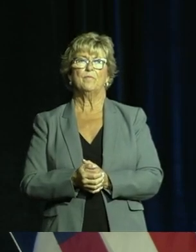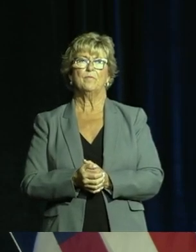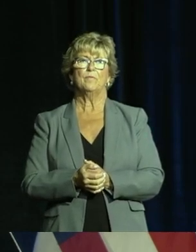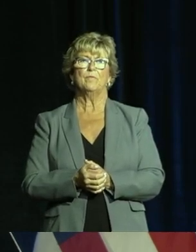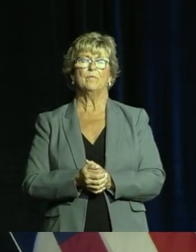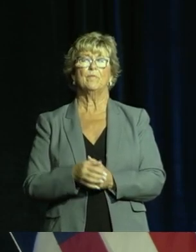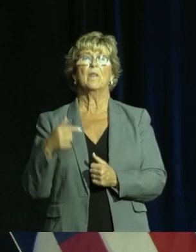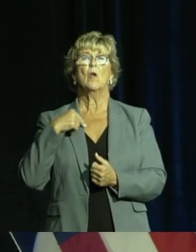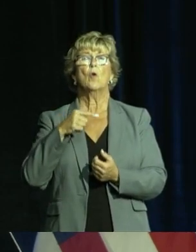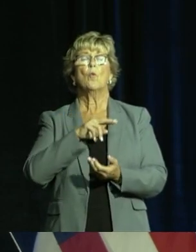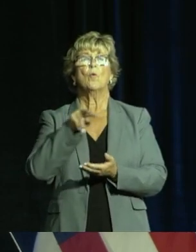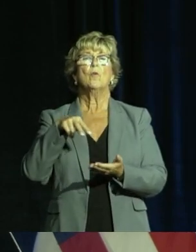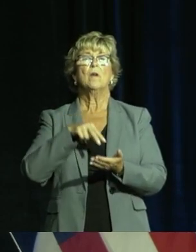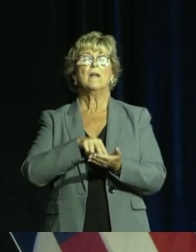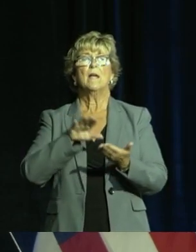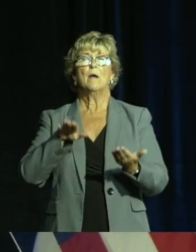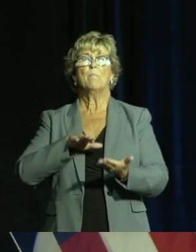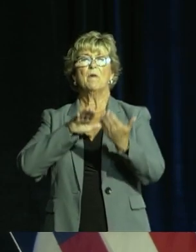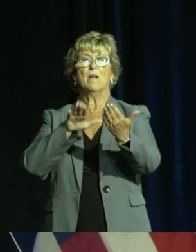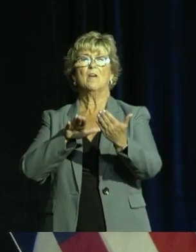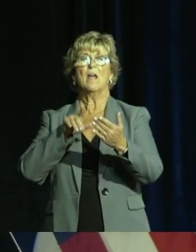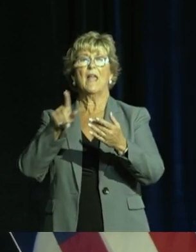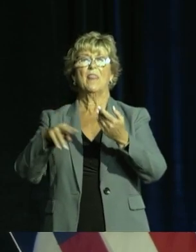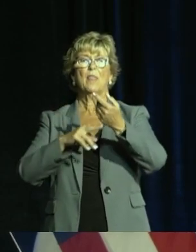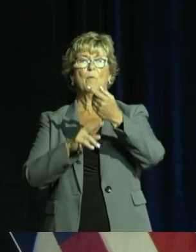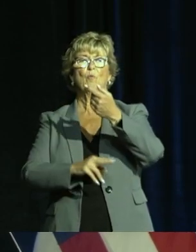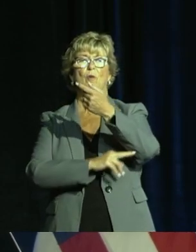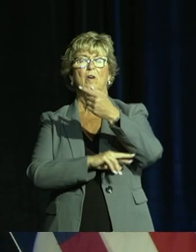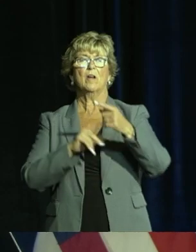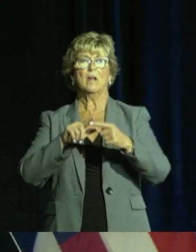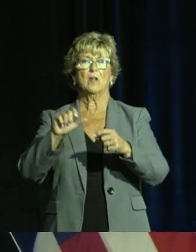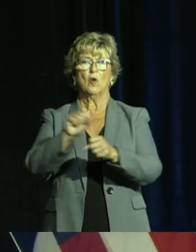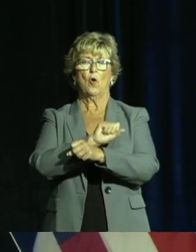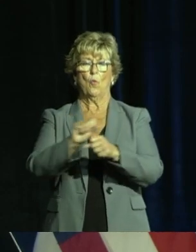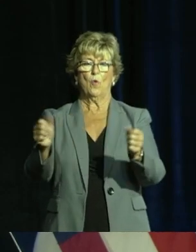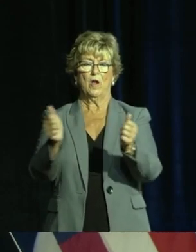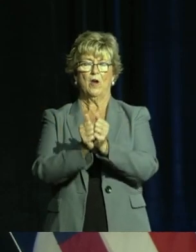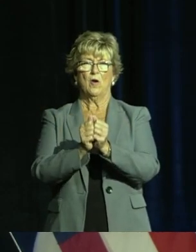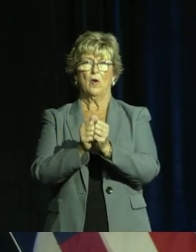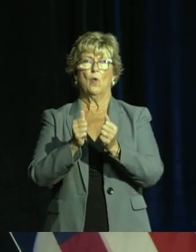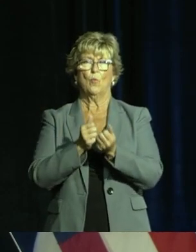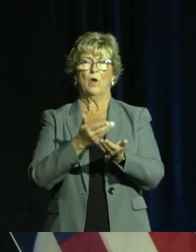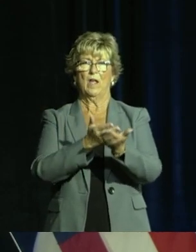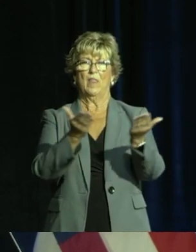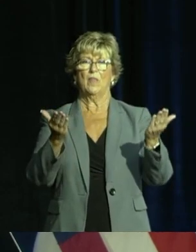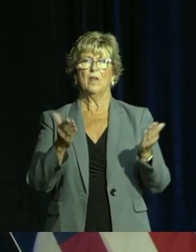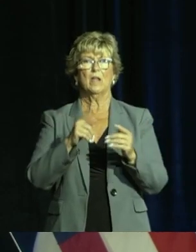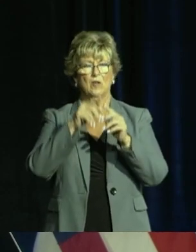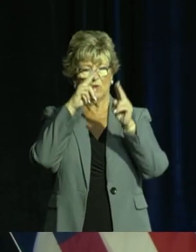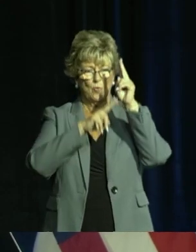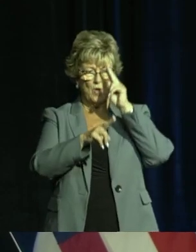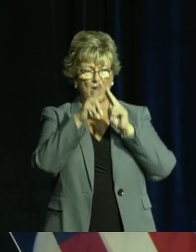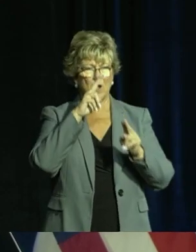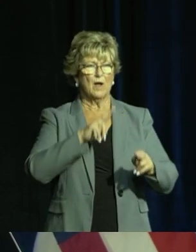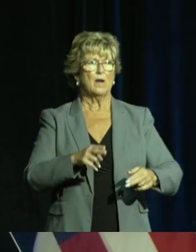We stand before you as a bridge to work together with you in honoring,